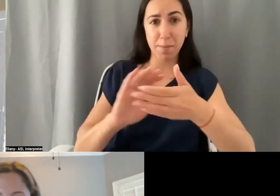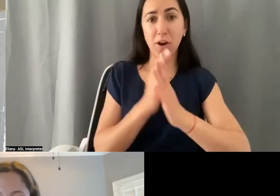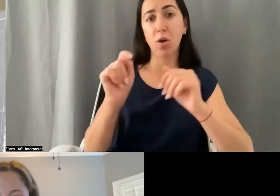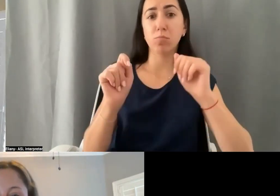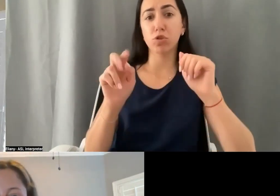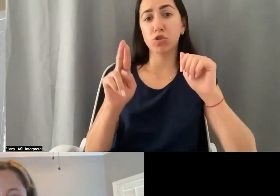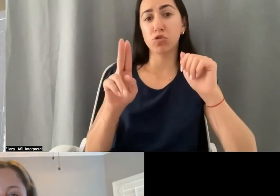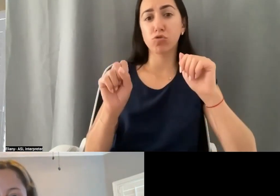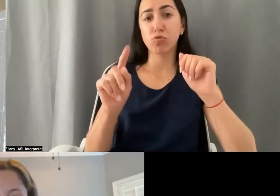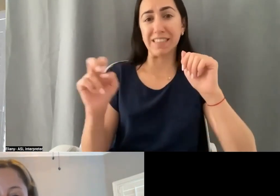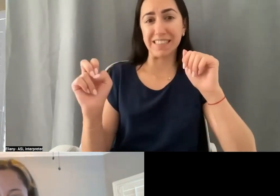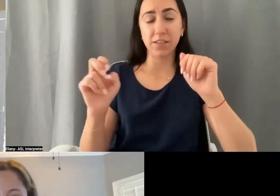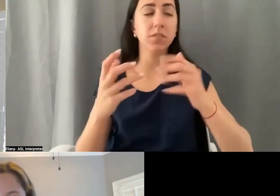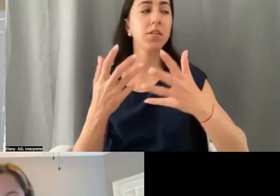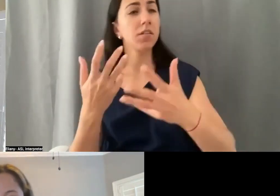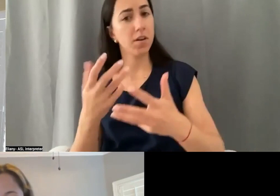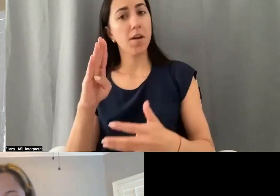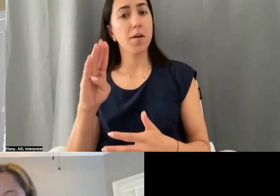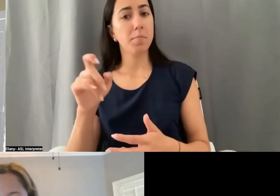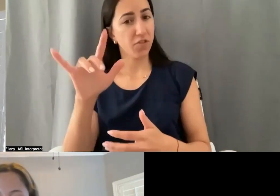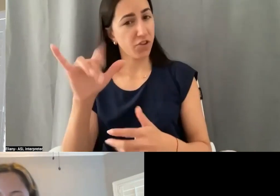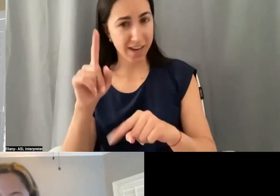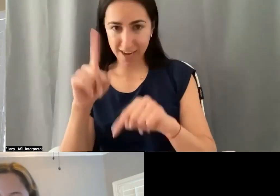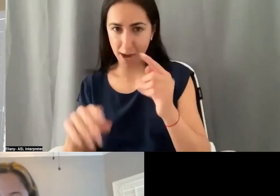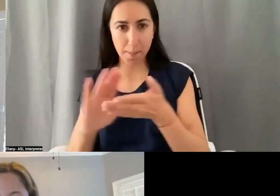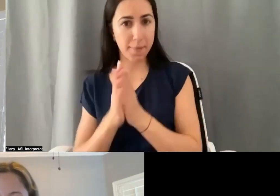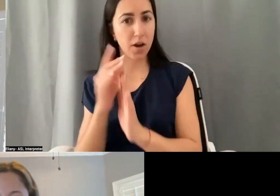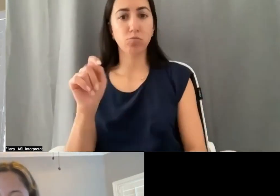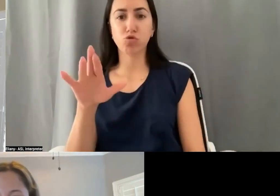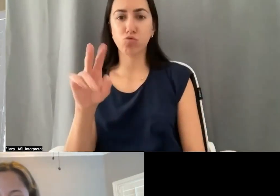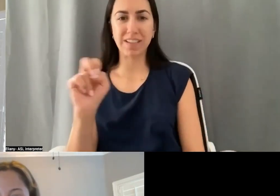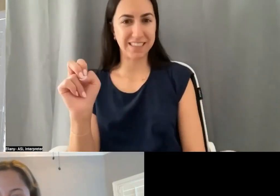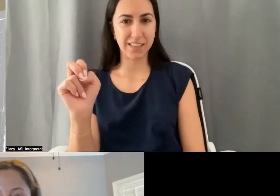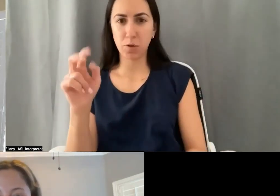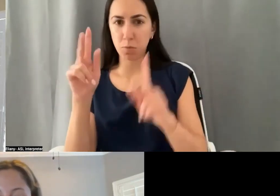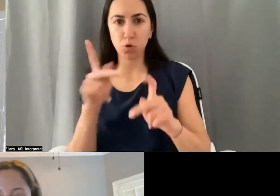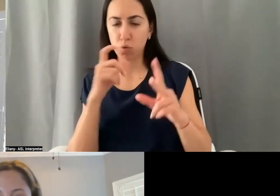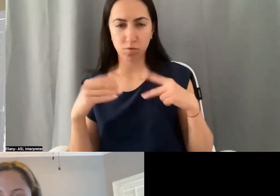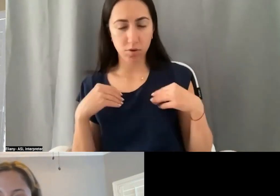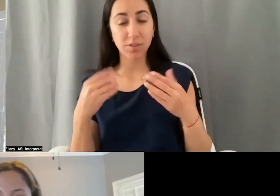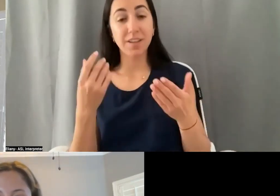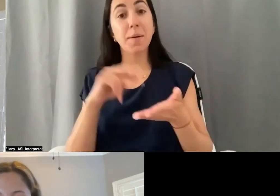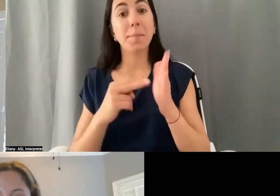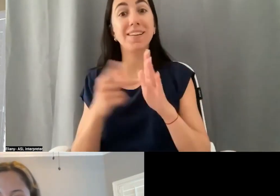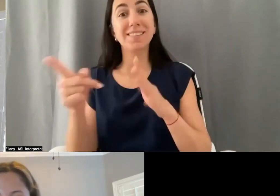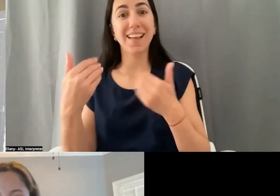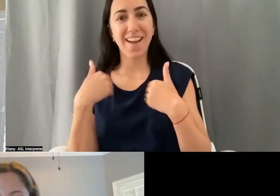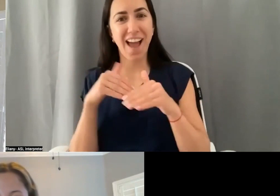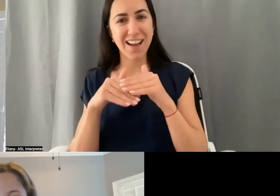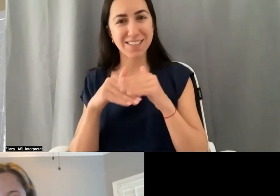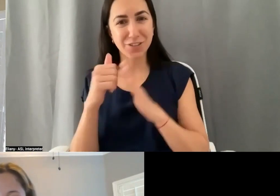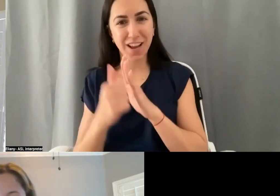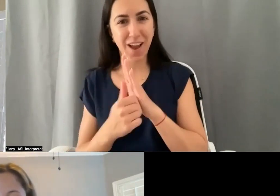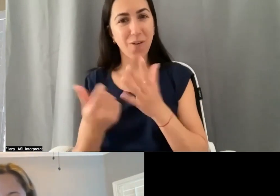needs? Yeah, no, a beneficiary cannot be a trustee. Otherwise, they have access to the account and it's